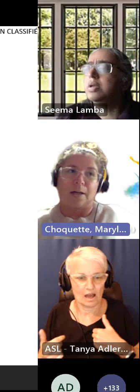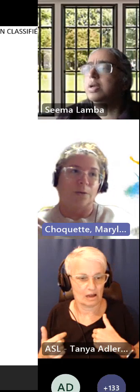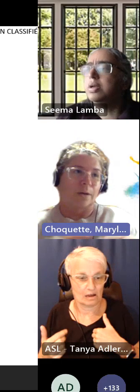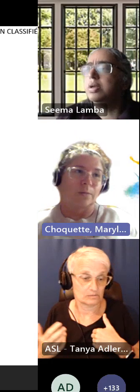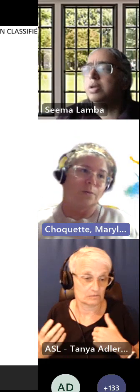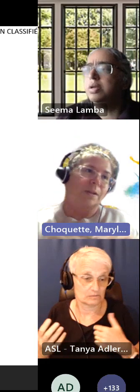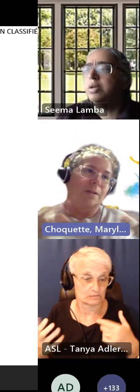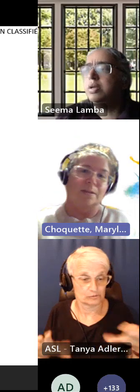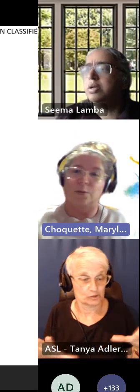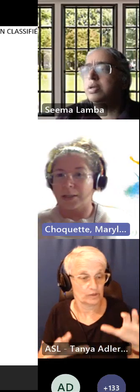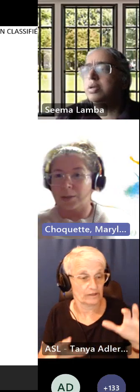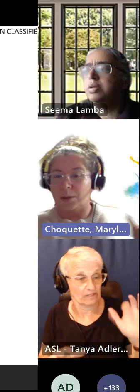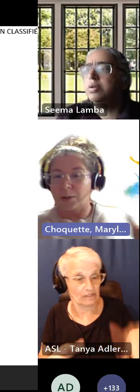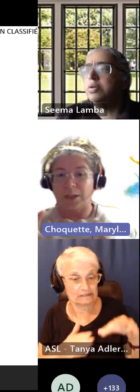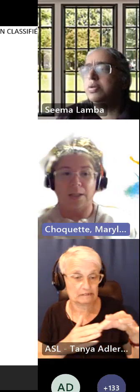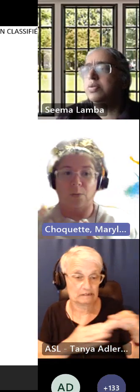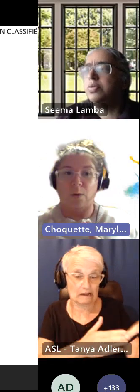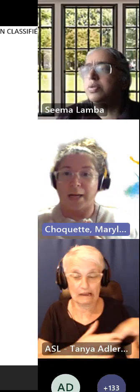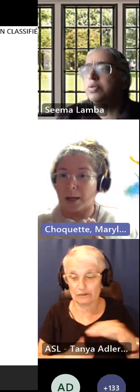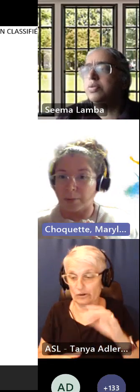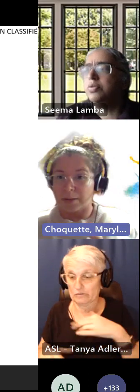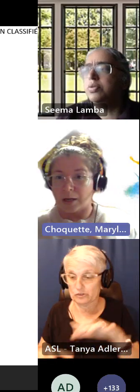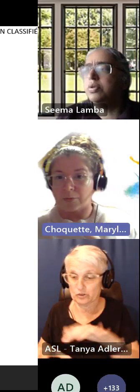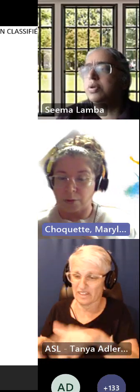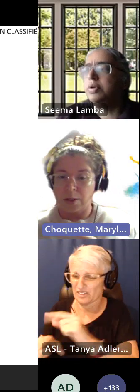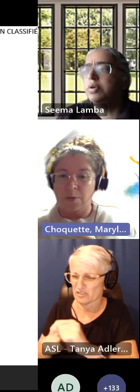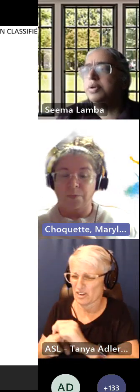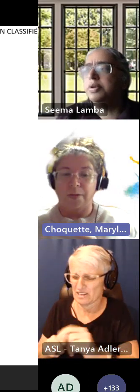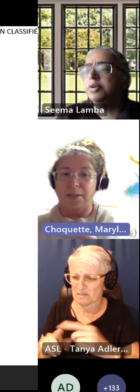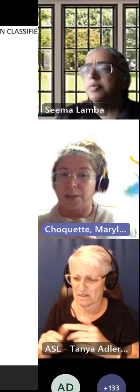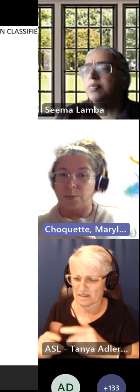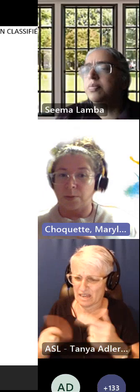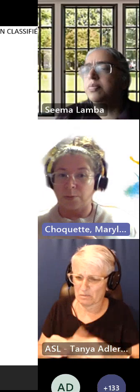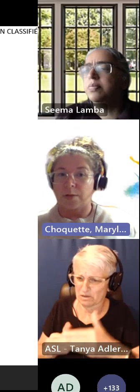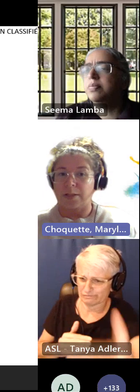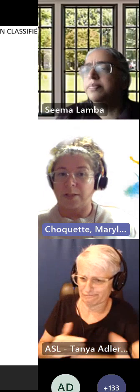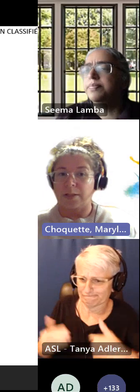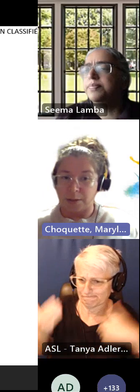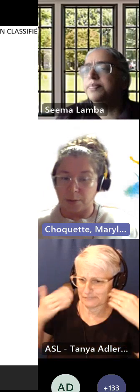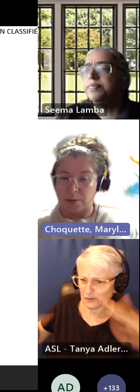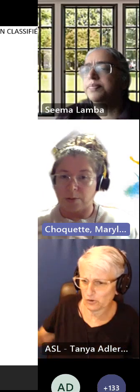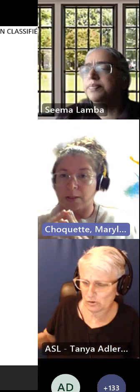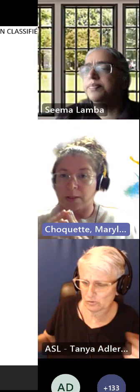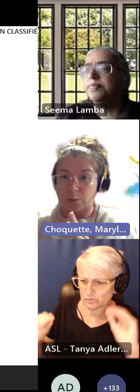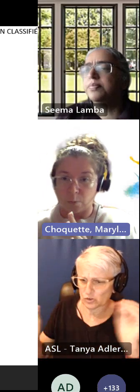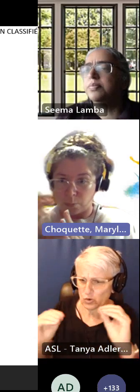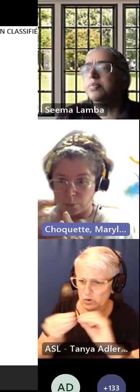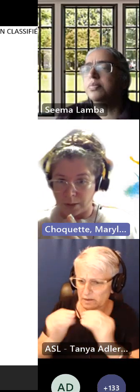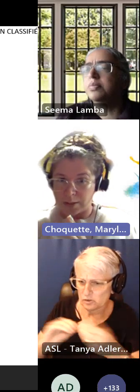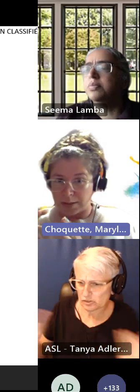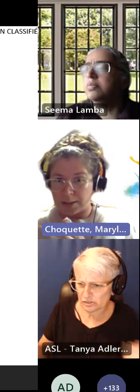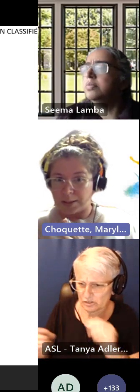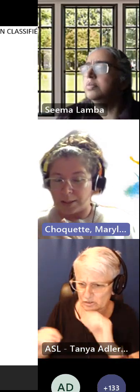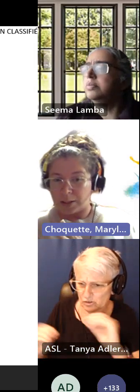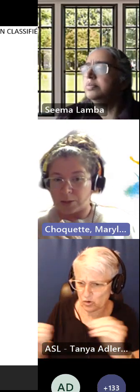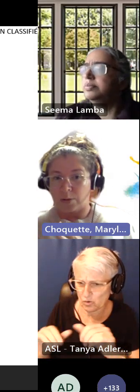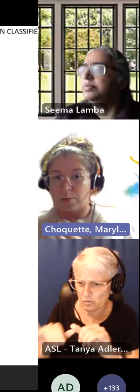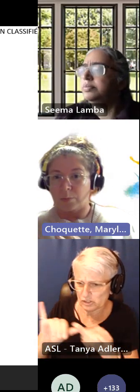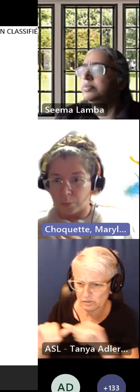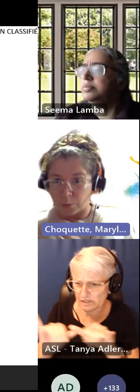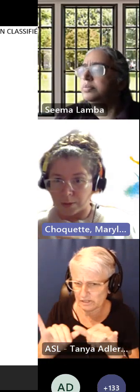this guide or I'm doing this training, but really what happened after this was provided or this was created? So what is